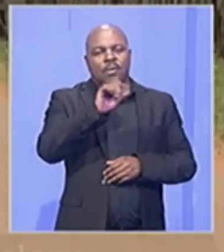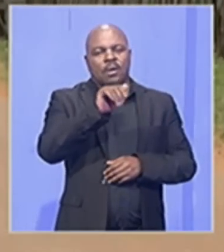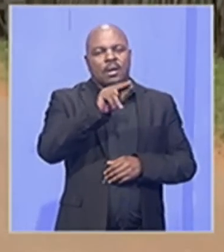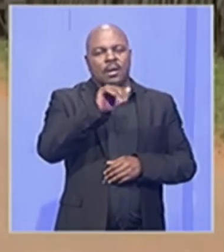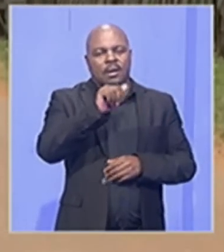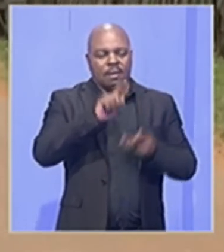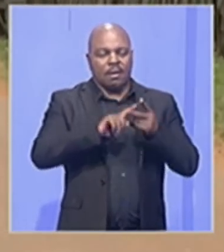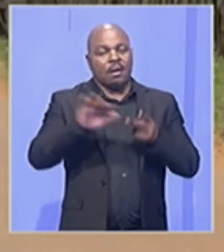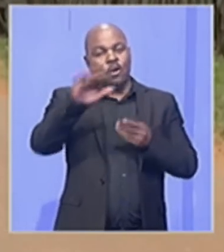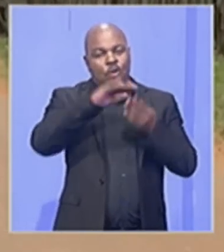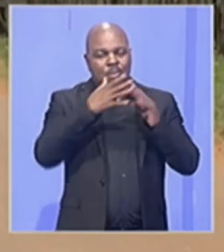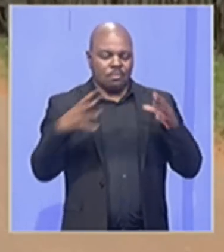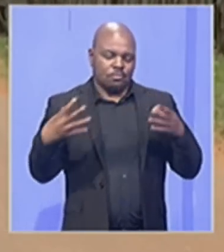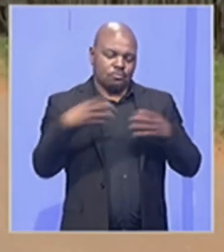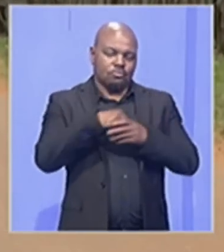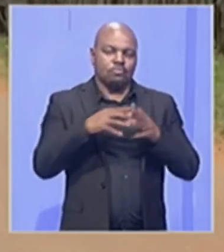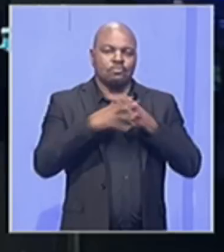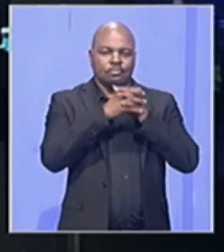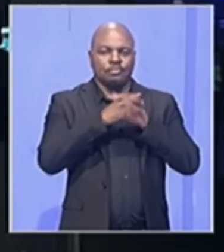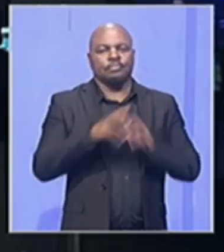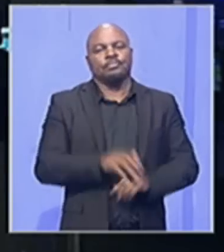bophara.